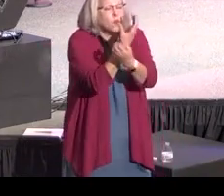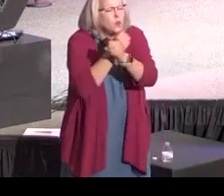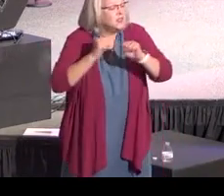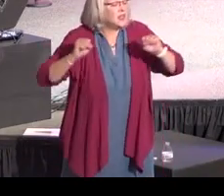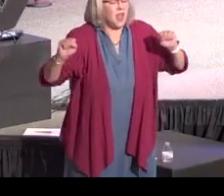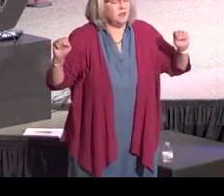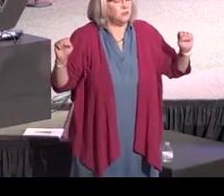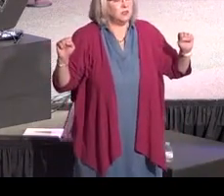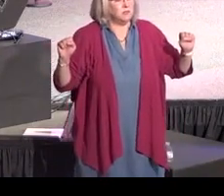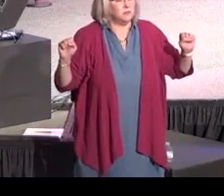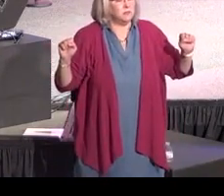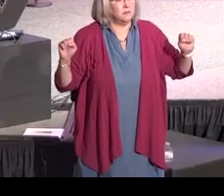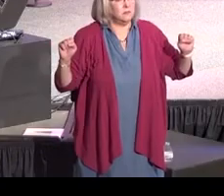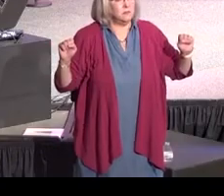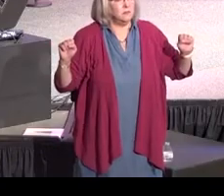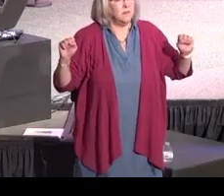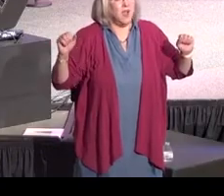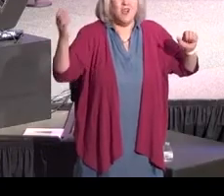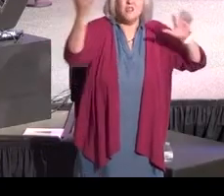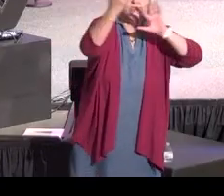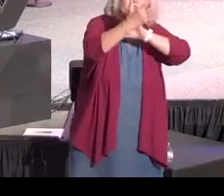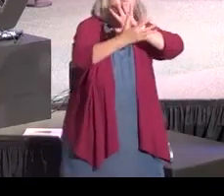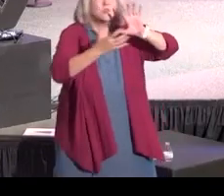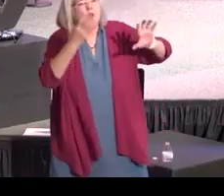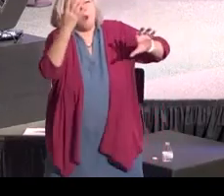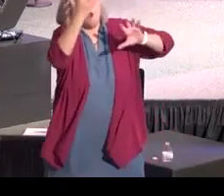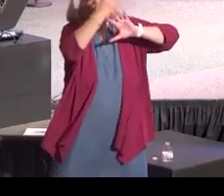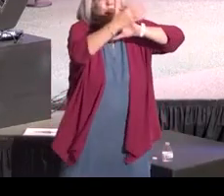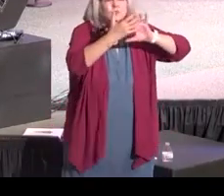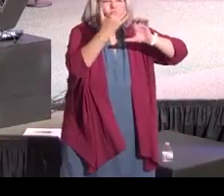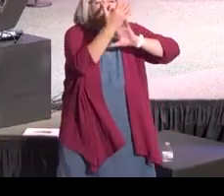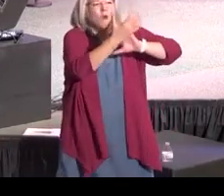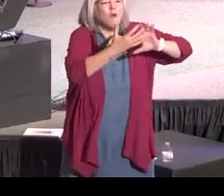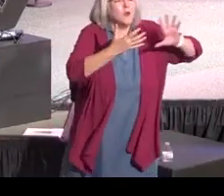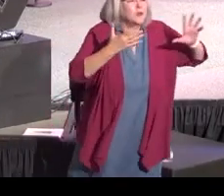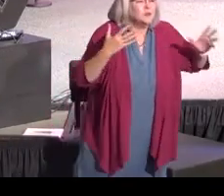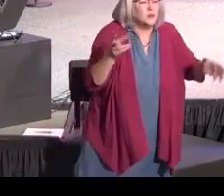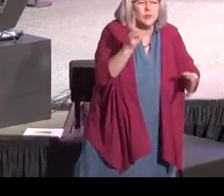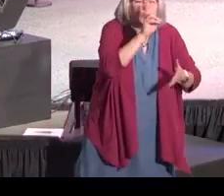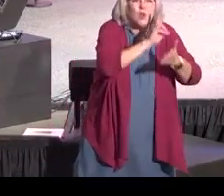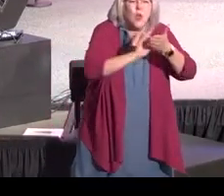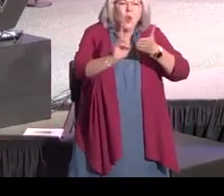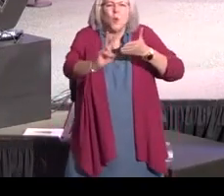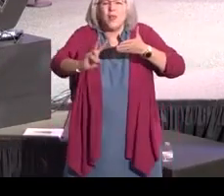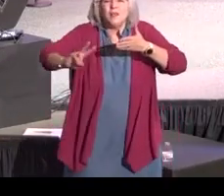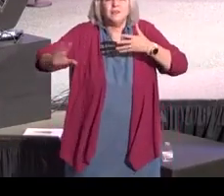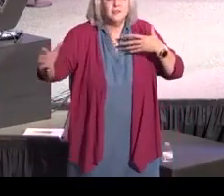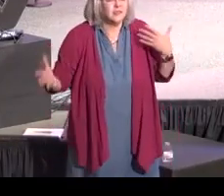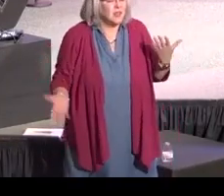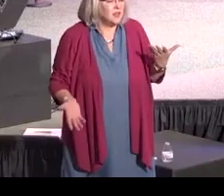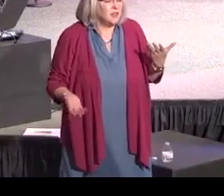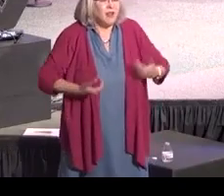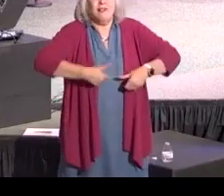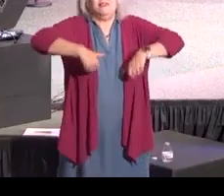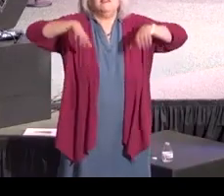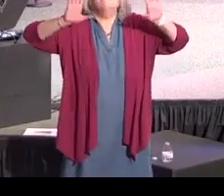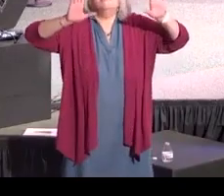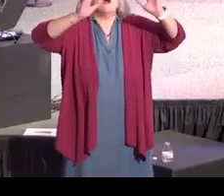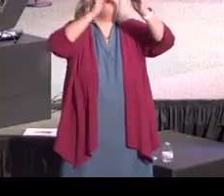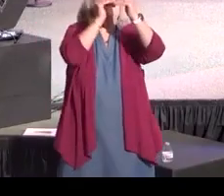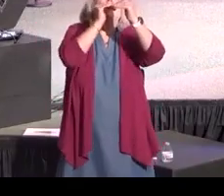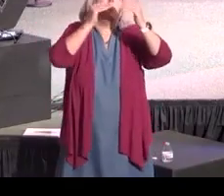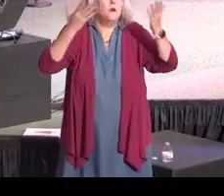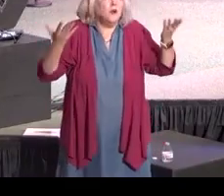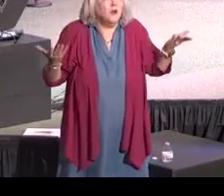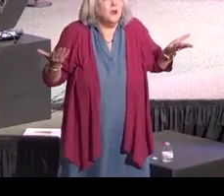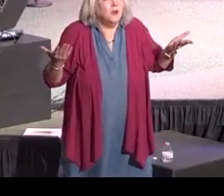incredible. They had been driven by the wind 600 miles over a period of 2 weeks. Bible says they had given up all hope. Maybe